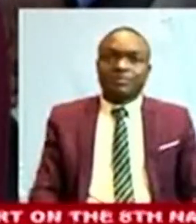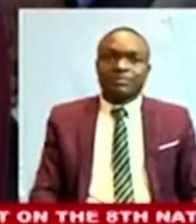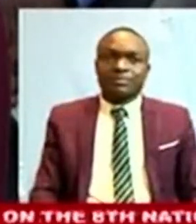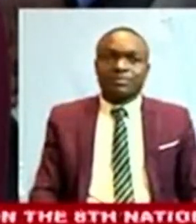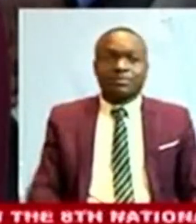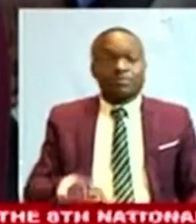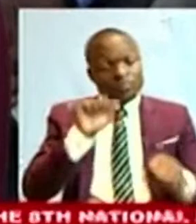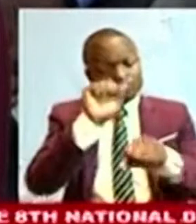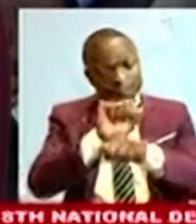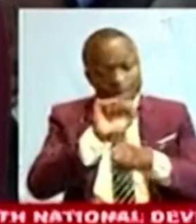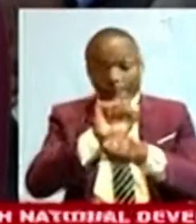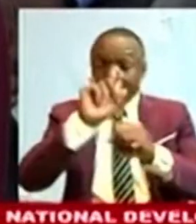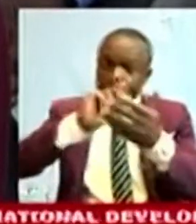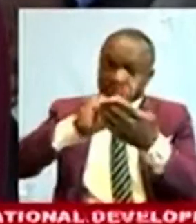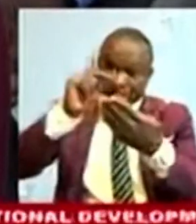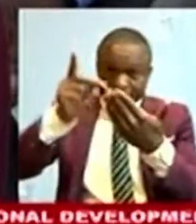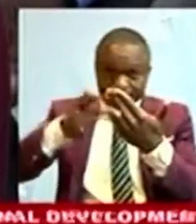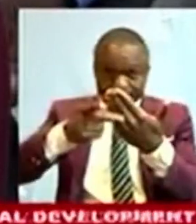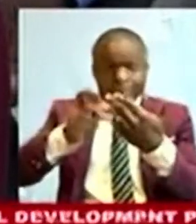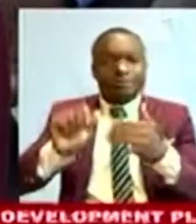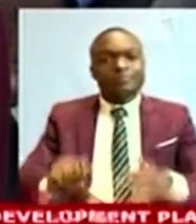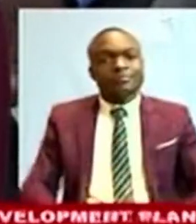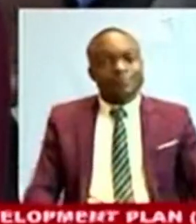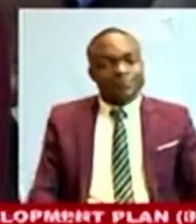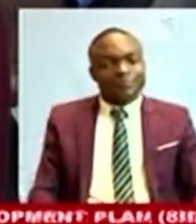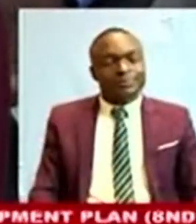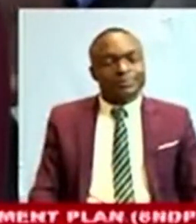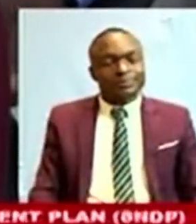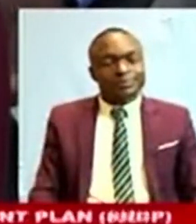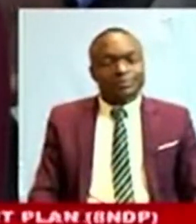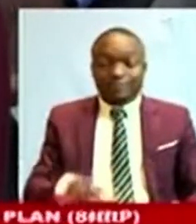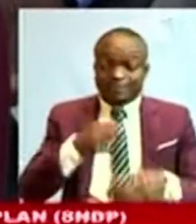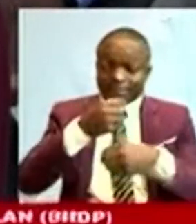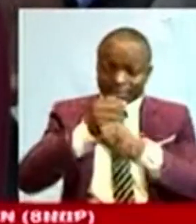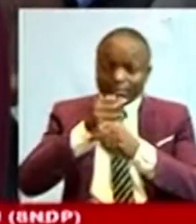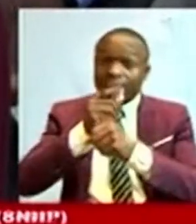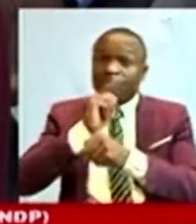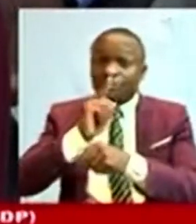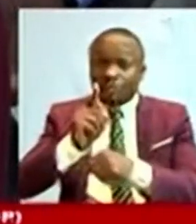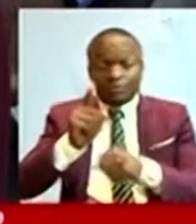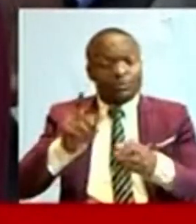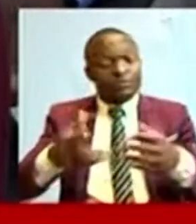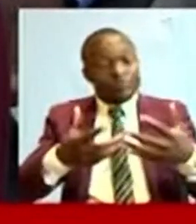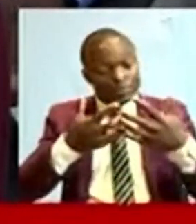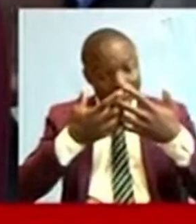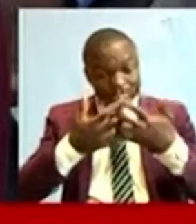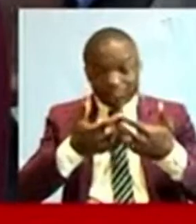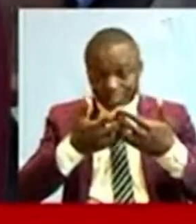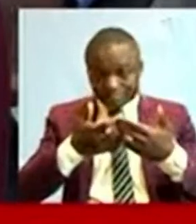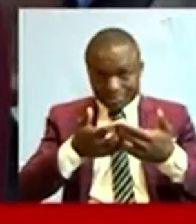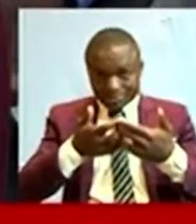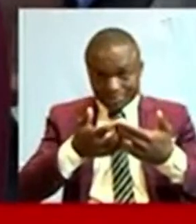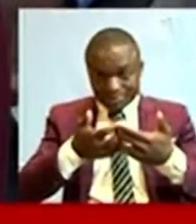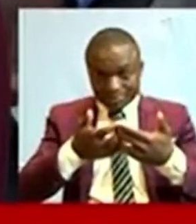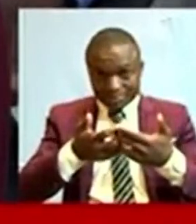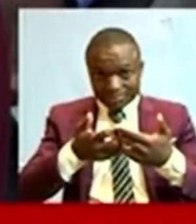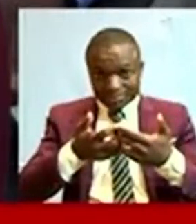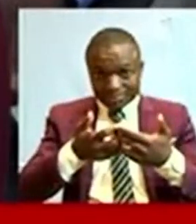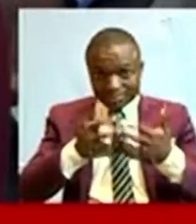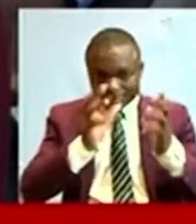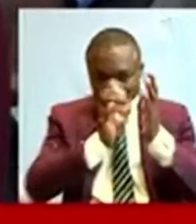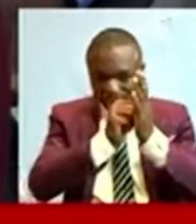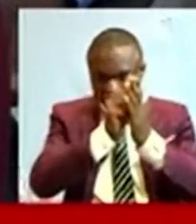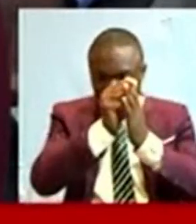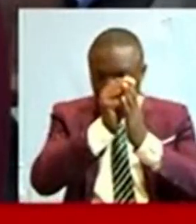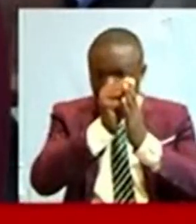working on a program to ensure that the equipment at the Cancer Disease